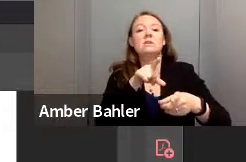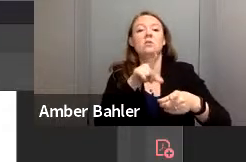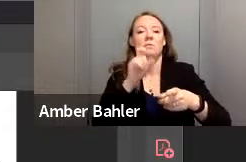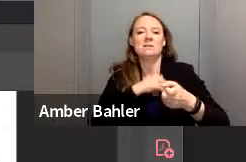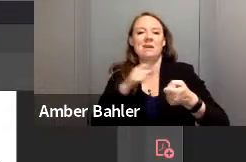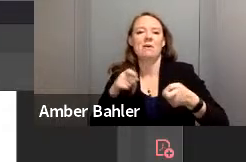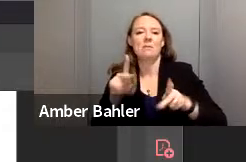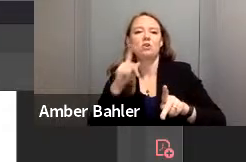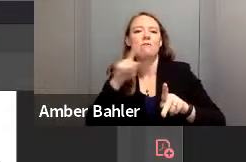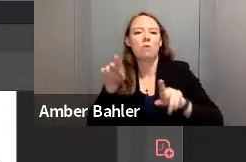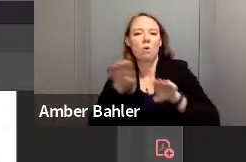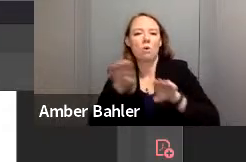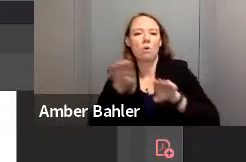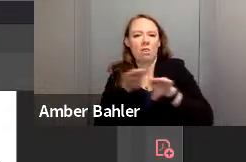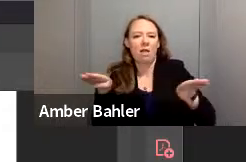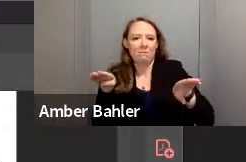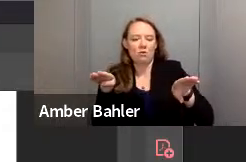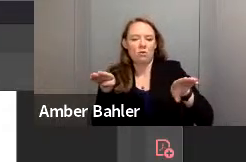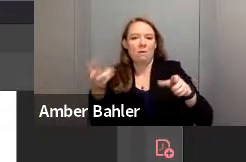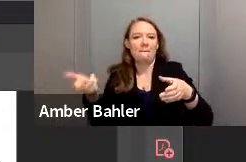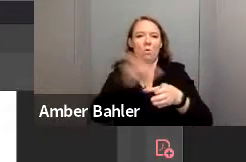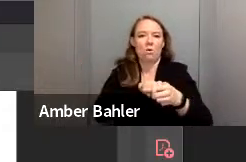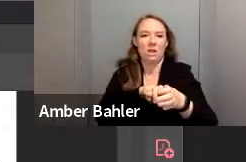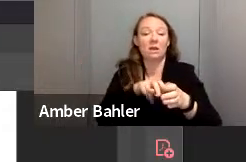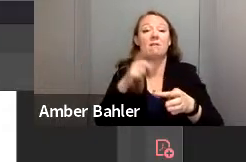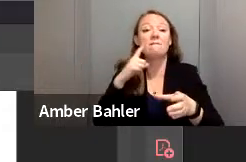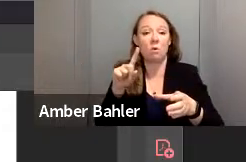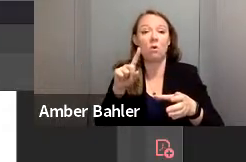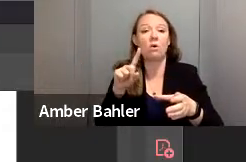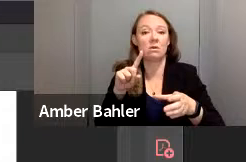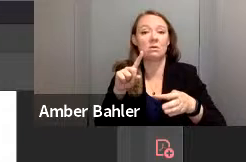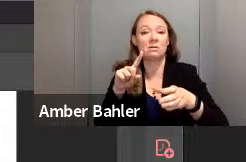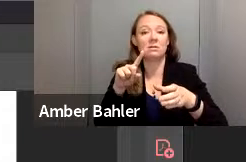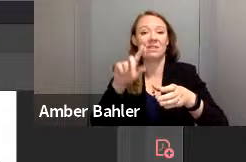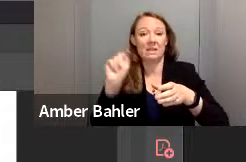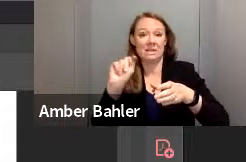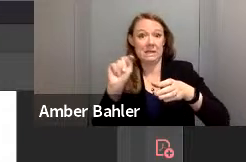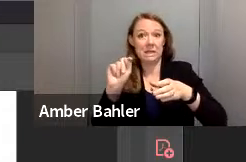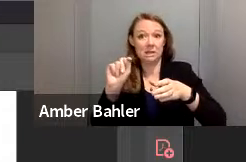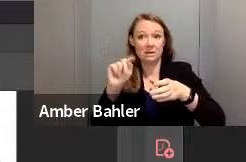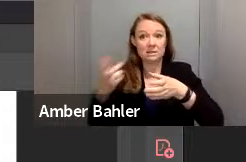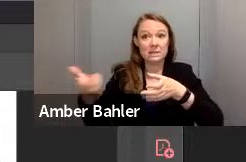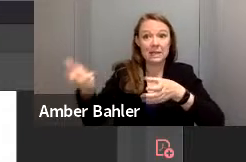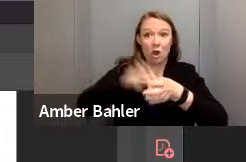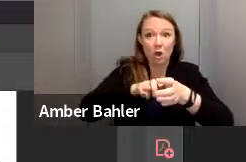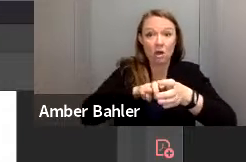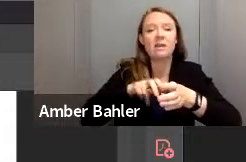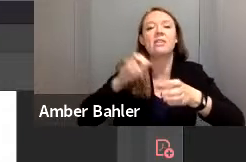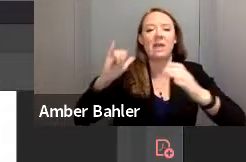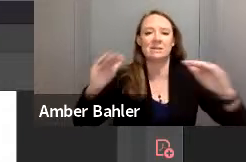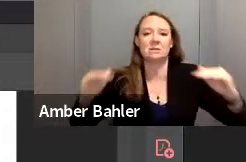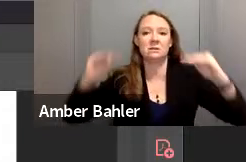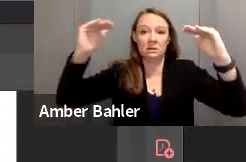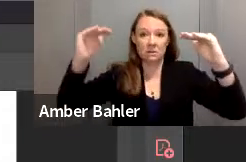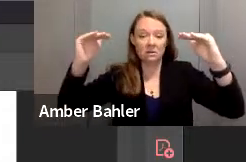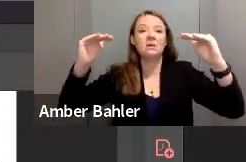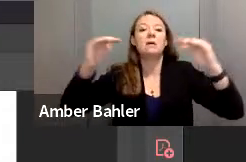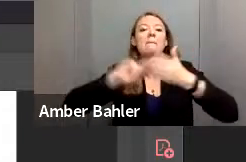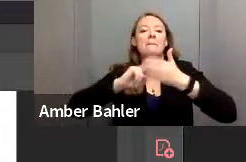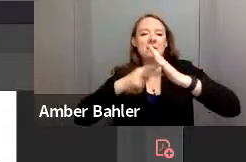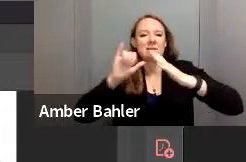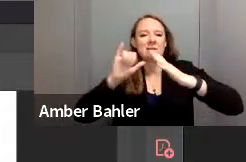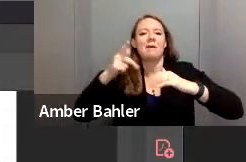the LR light rail vehicles is elevated off of the ground. So we had to bring up that platform, meaning that we